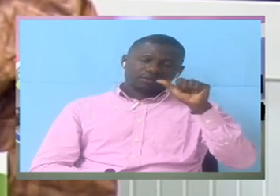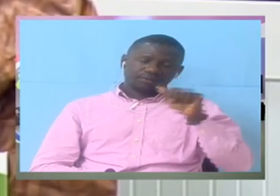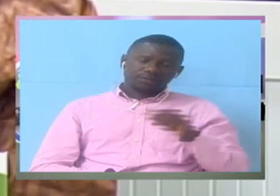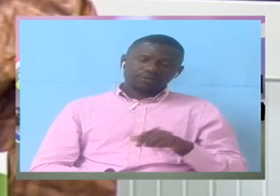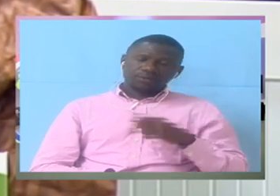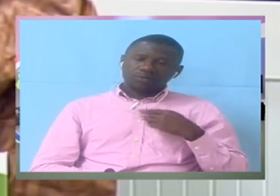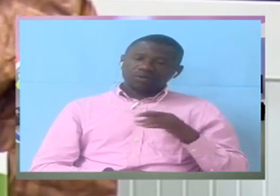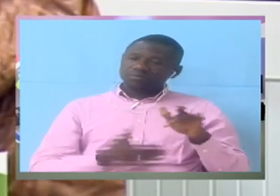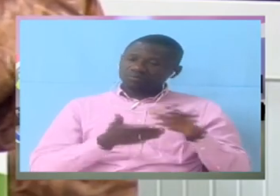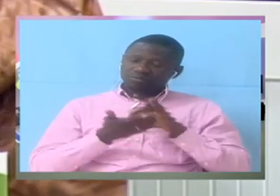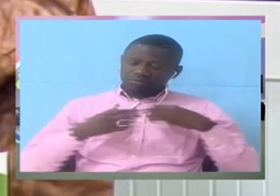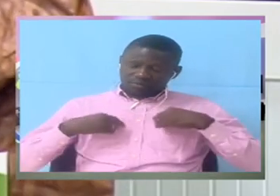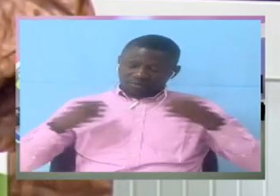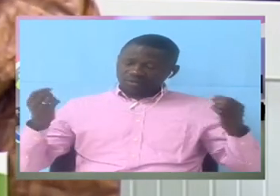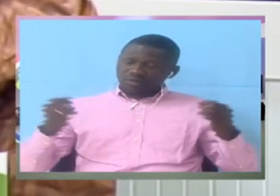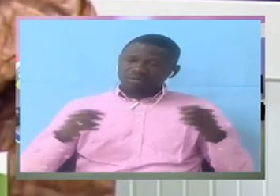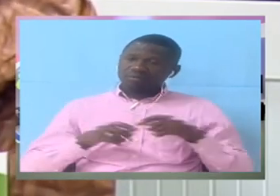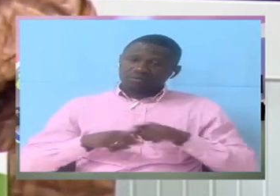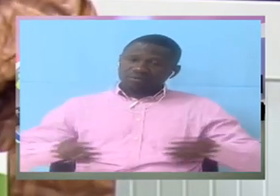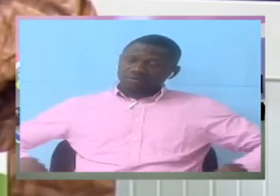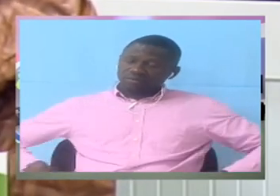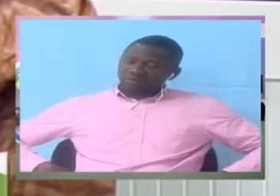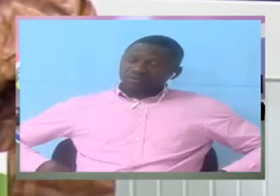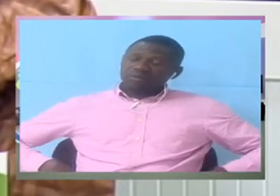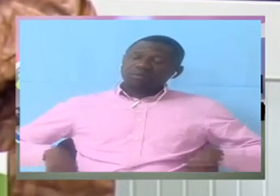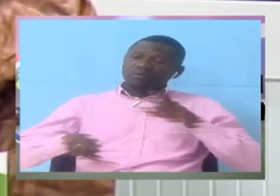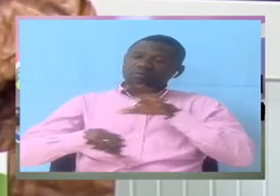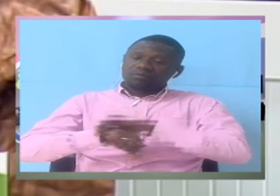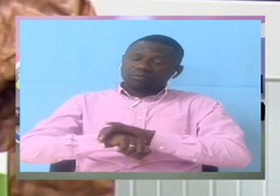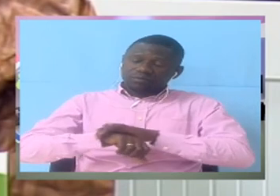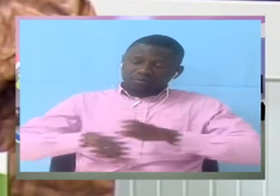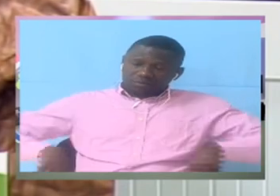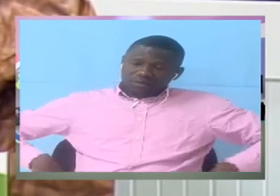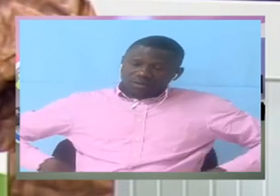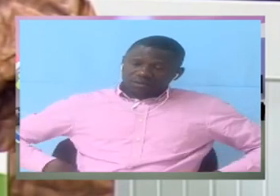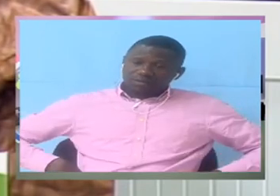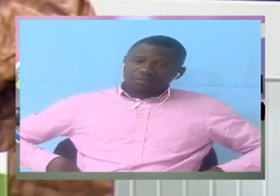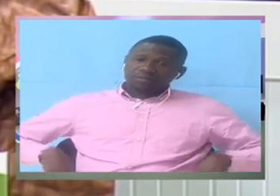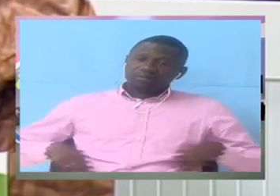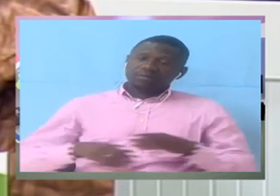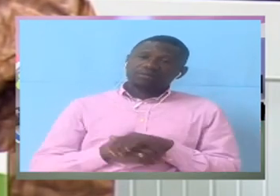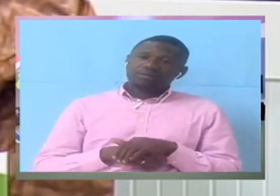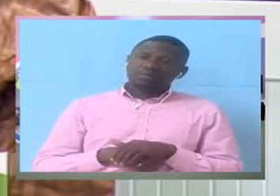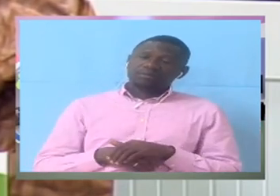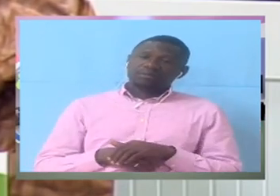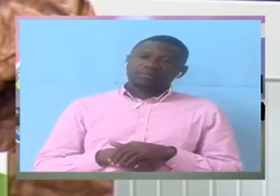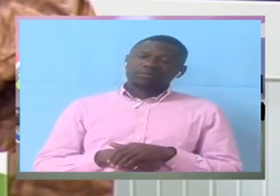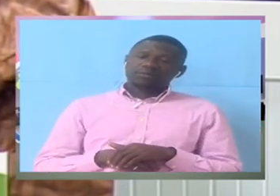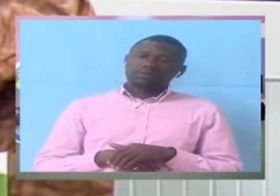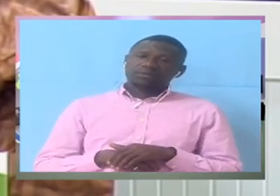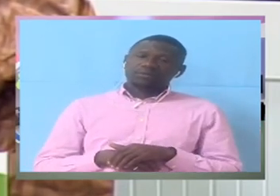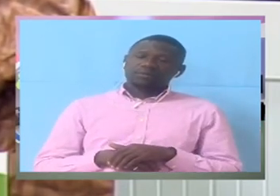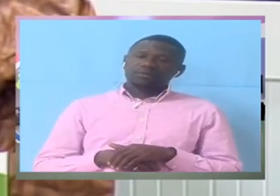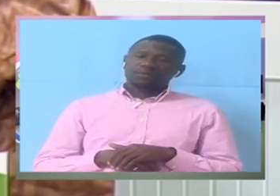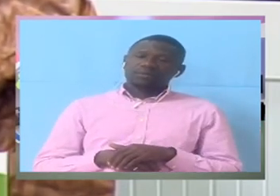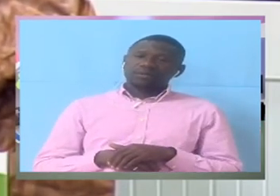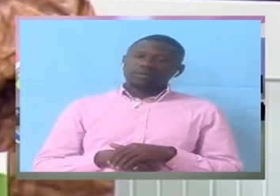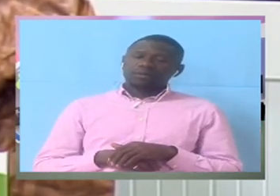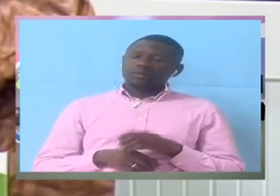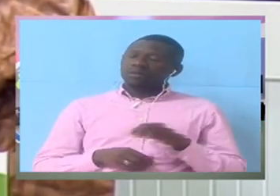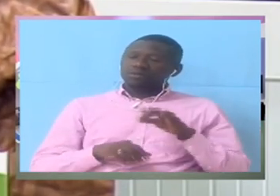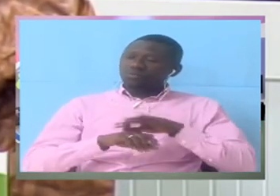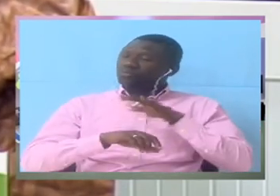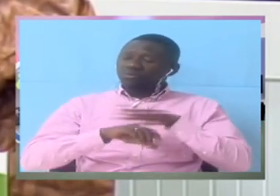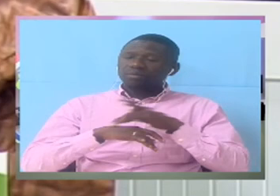just as we were born. And we were handcuffed behind our backs. And there were many